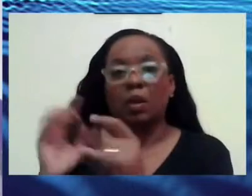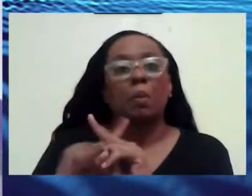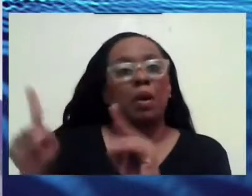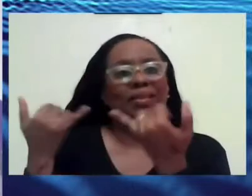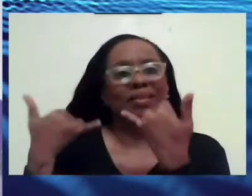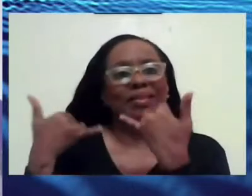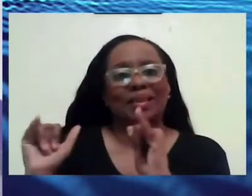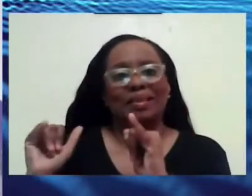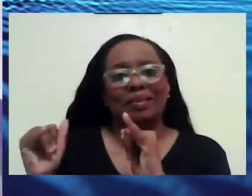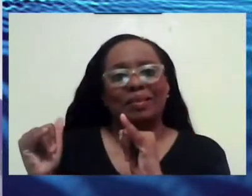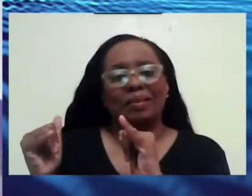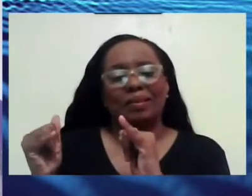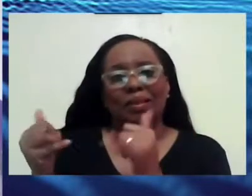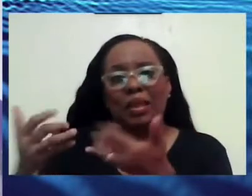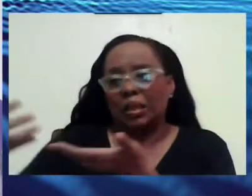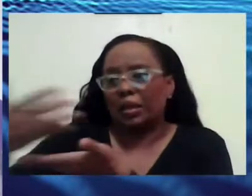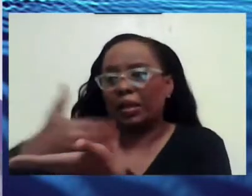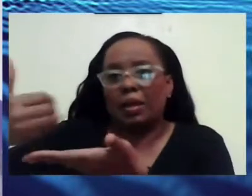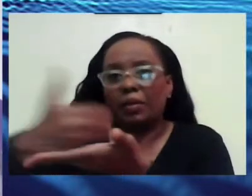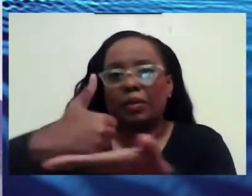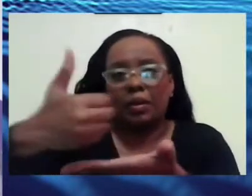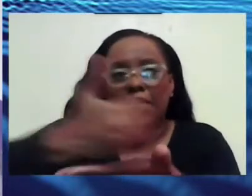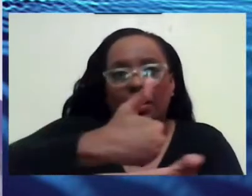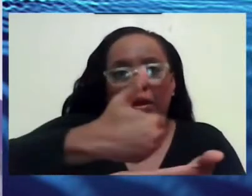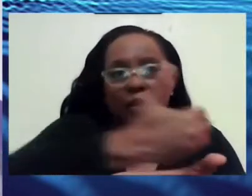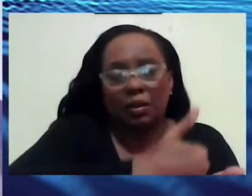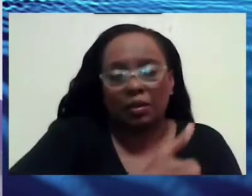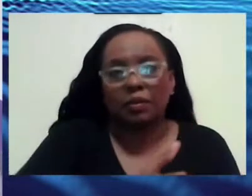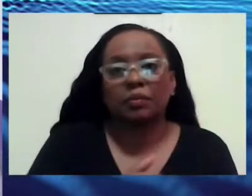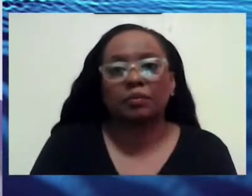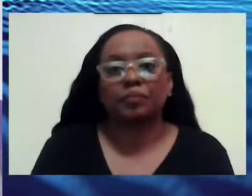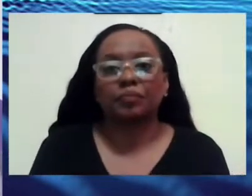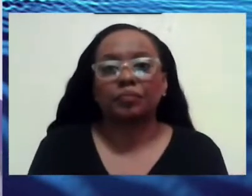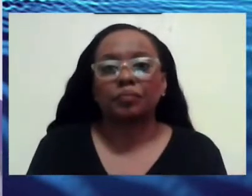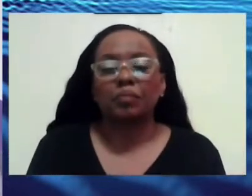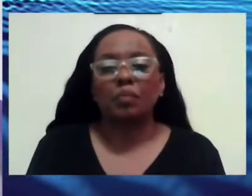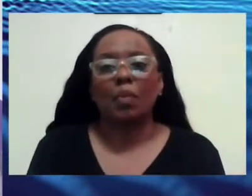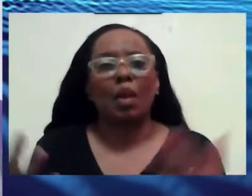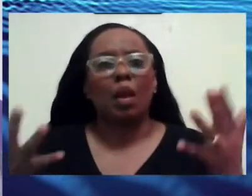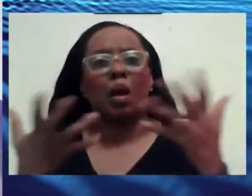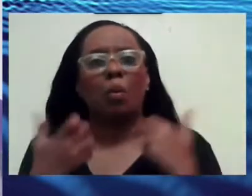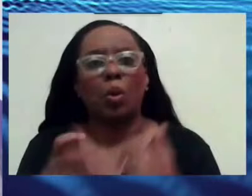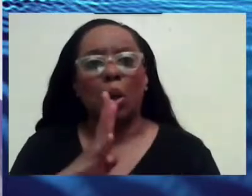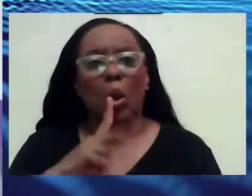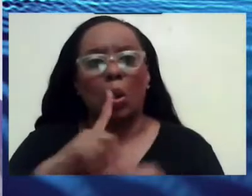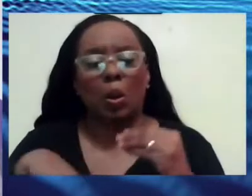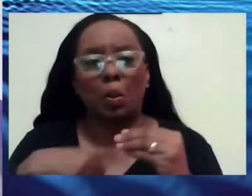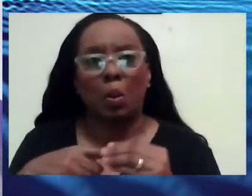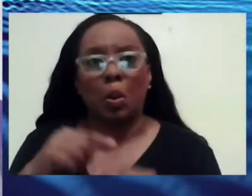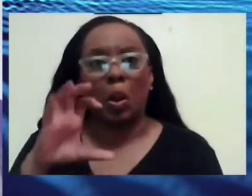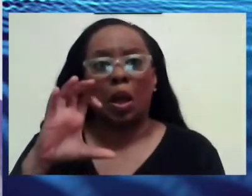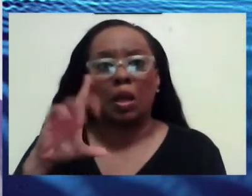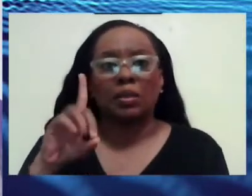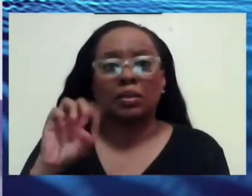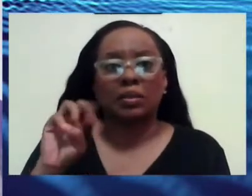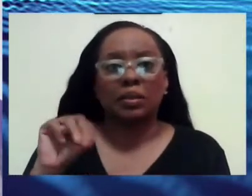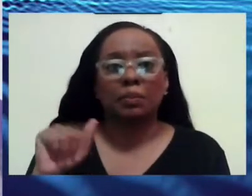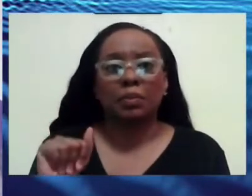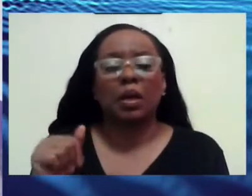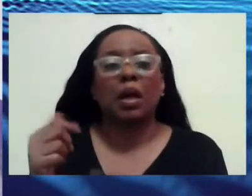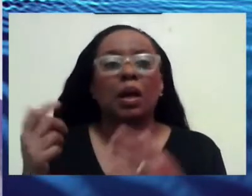ongoing. I want to say a little bit about what CDEMA has been doing since our last update over the